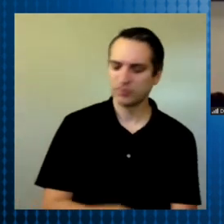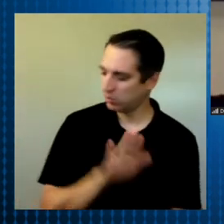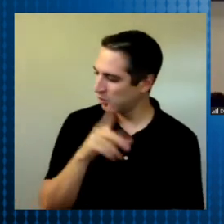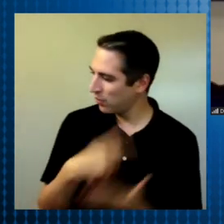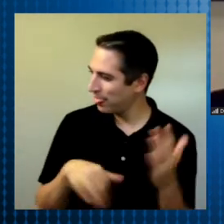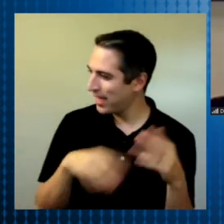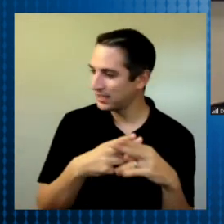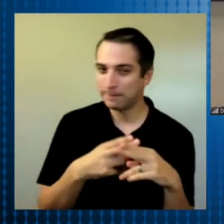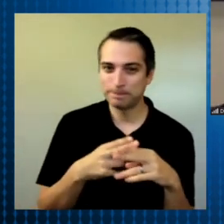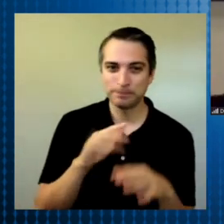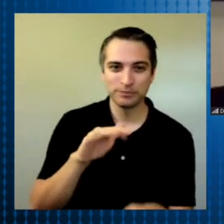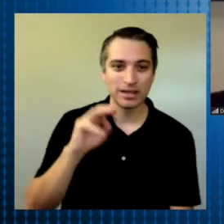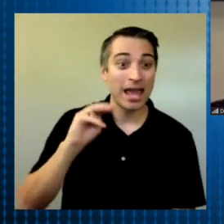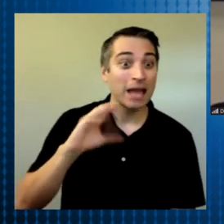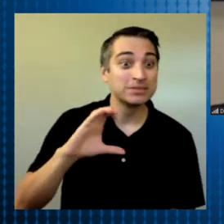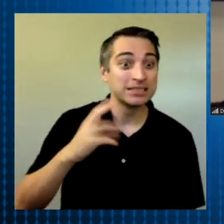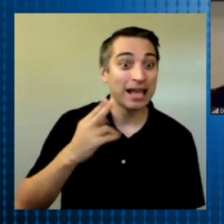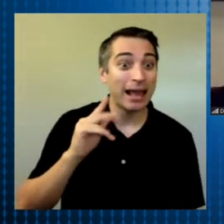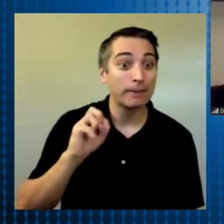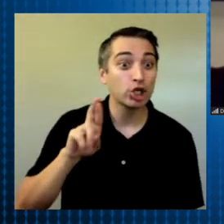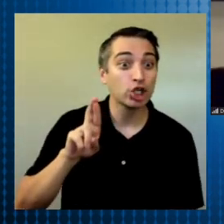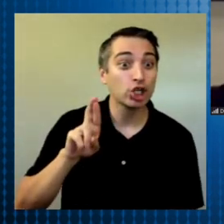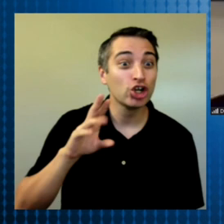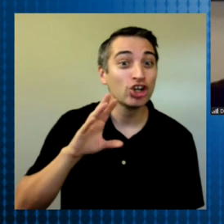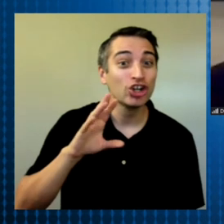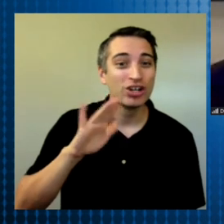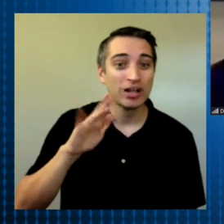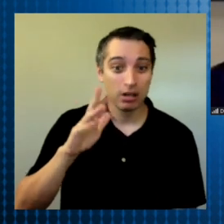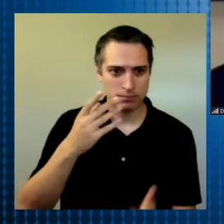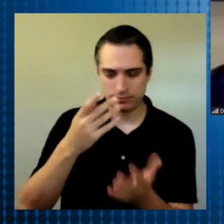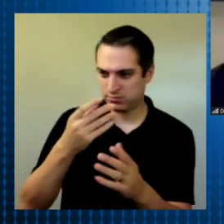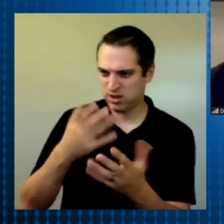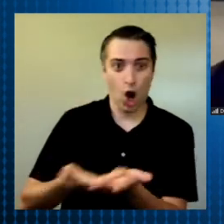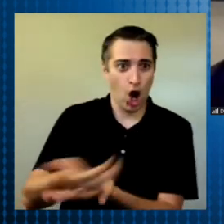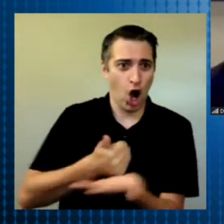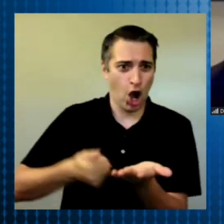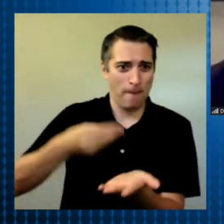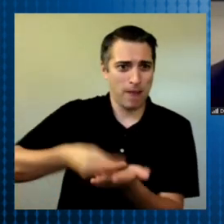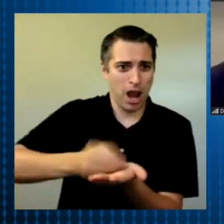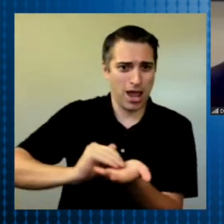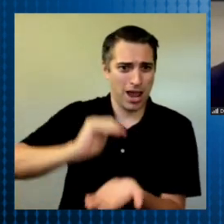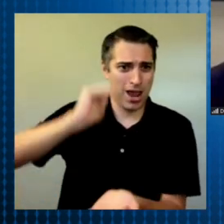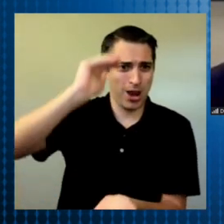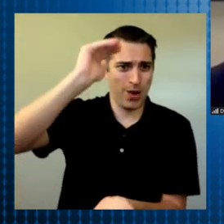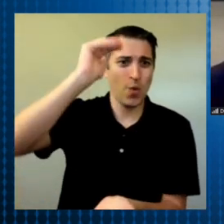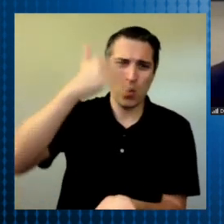name? MC Hammer and all the money they had. I mean, making money is easy in America. Keeping it is a